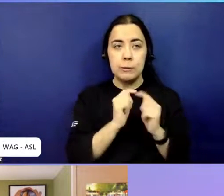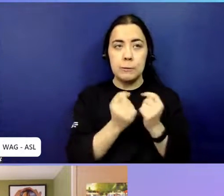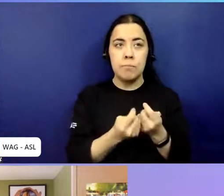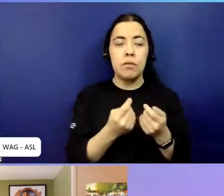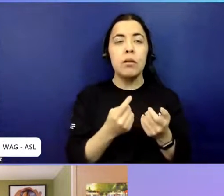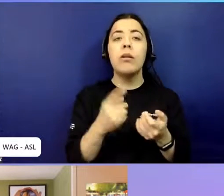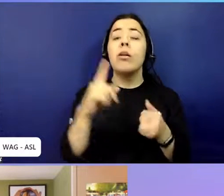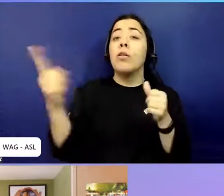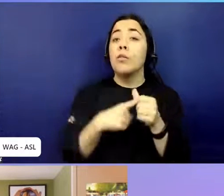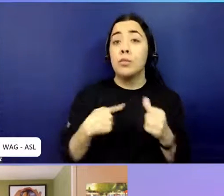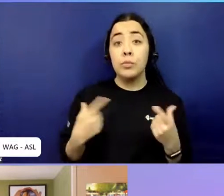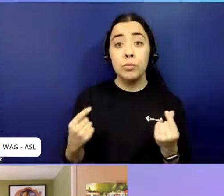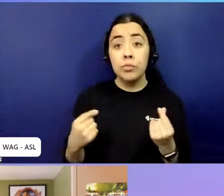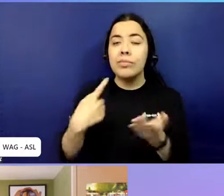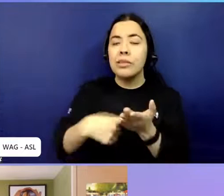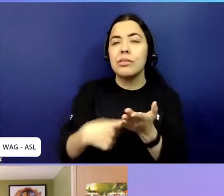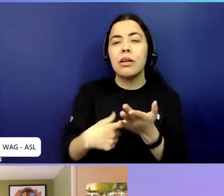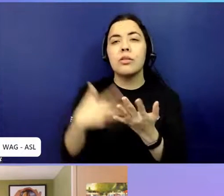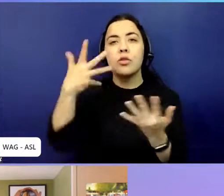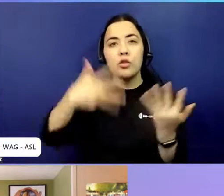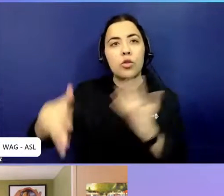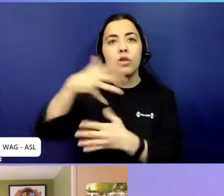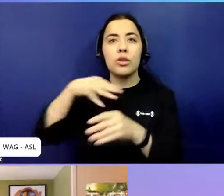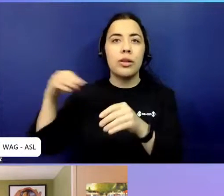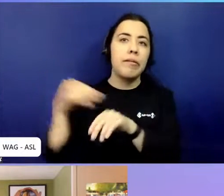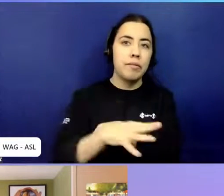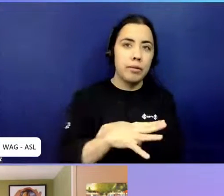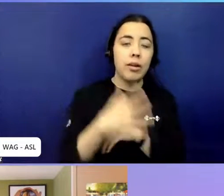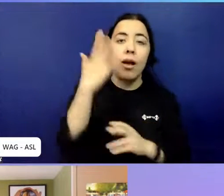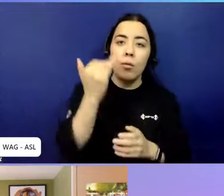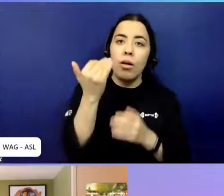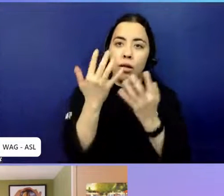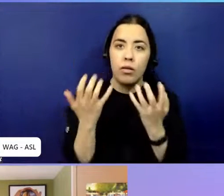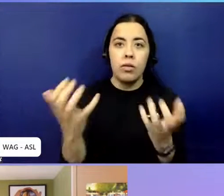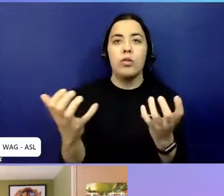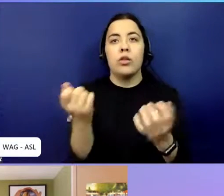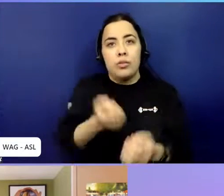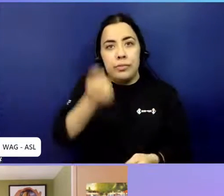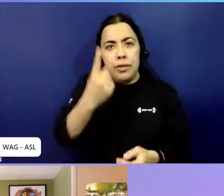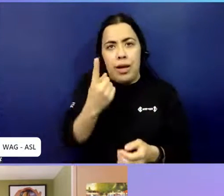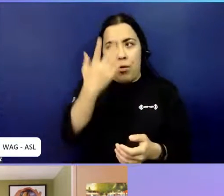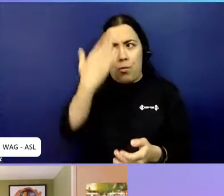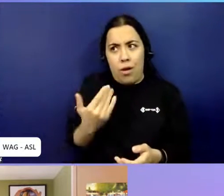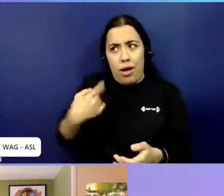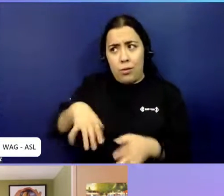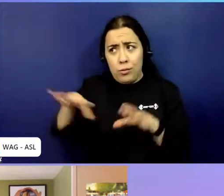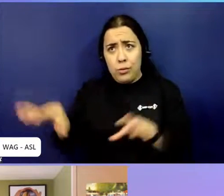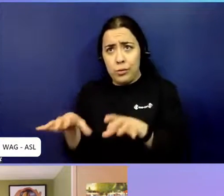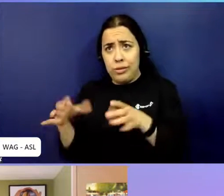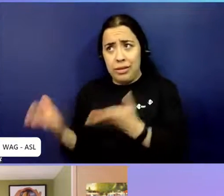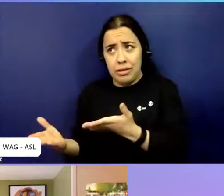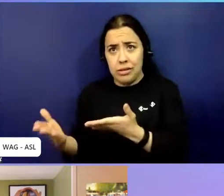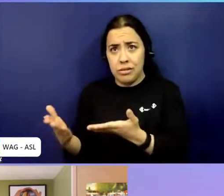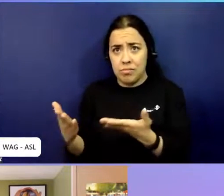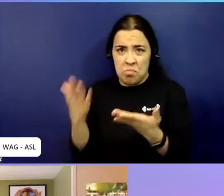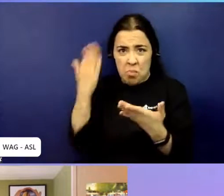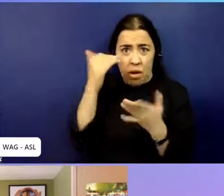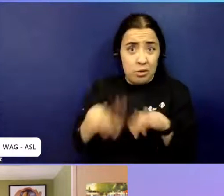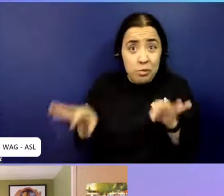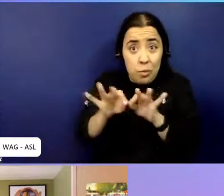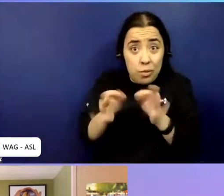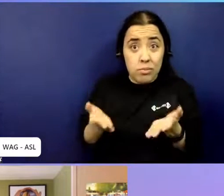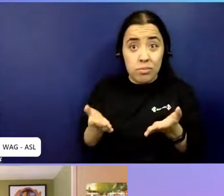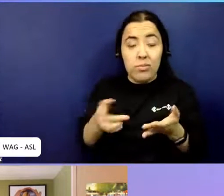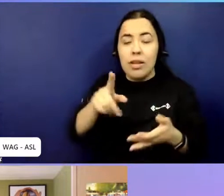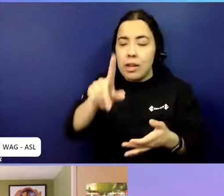first thing I always do is talk about the social impact. I want everyone to understand why what we're doing matters. I want them to understand the pay